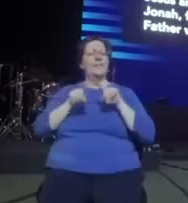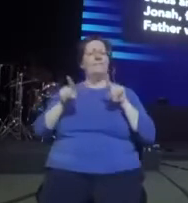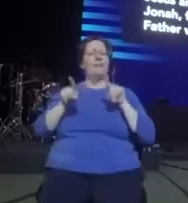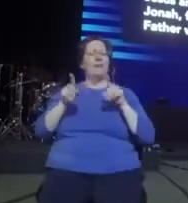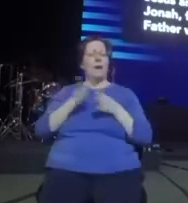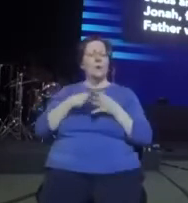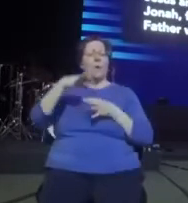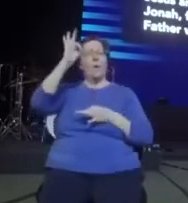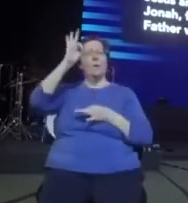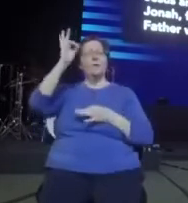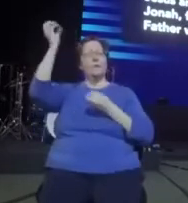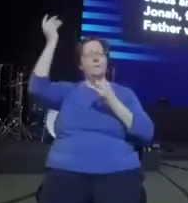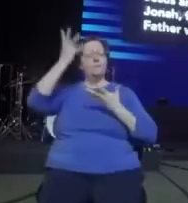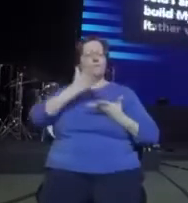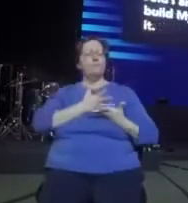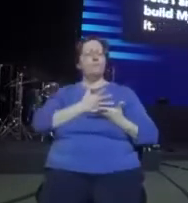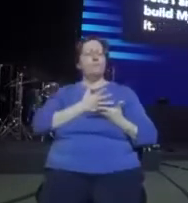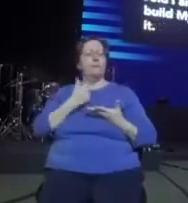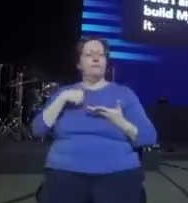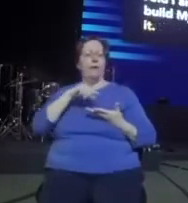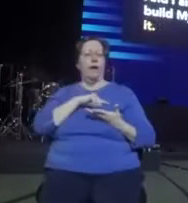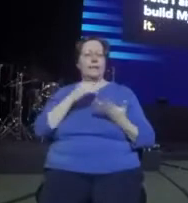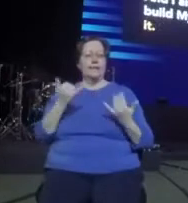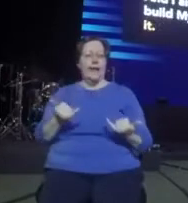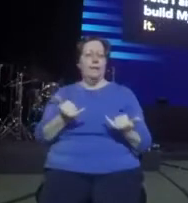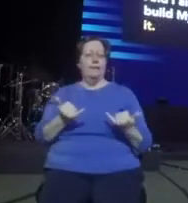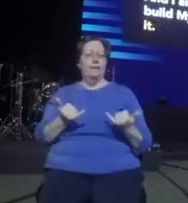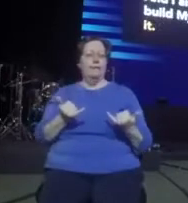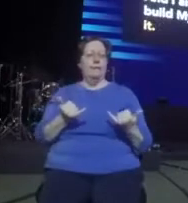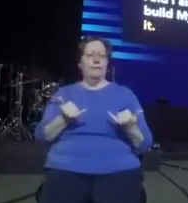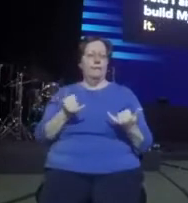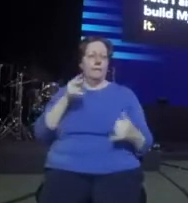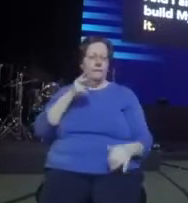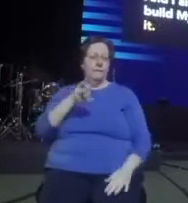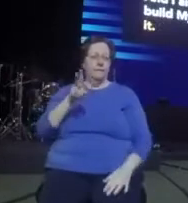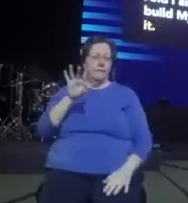world. Verse number 18 comes along. He says these words.